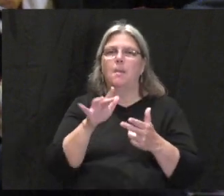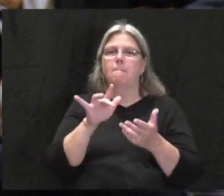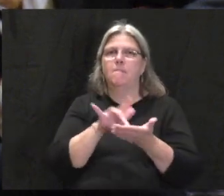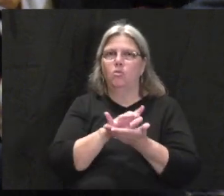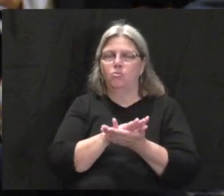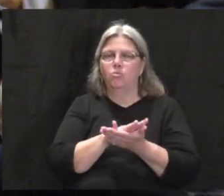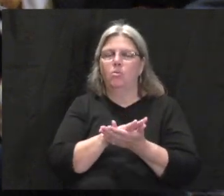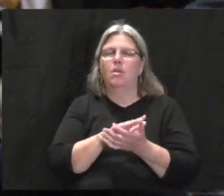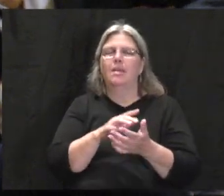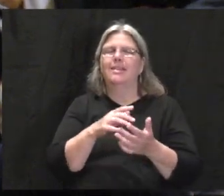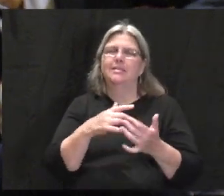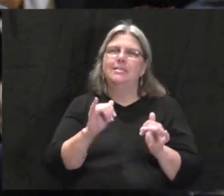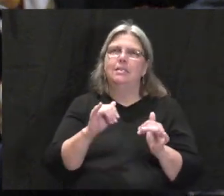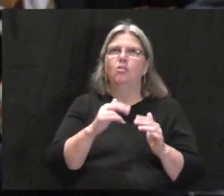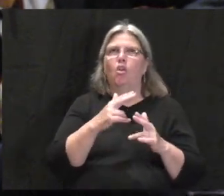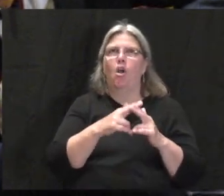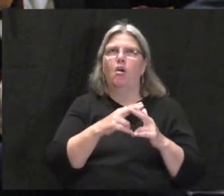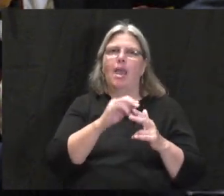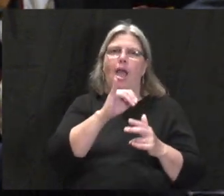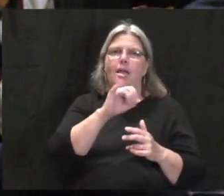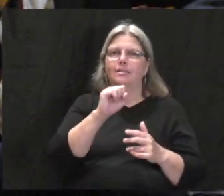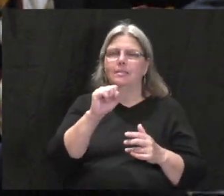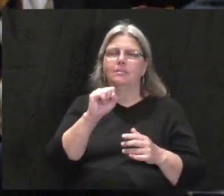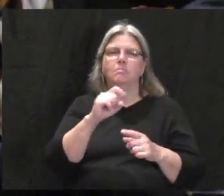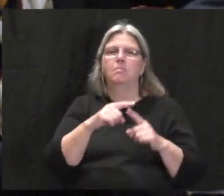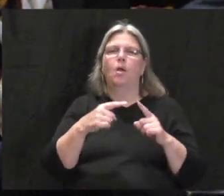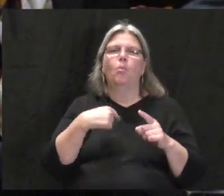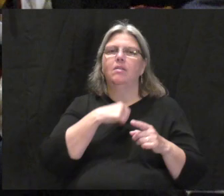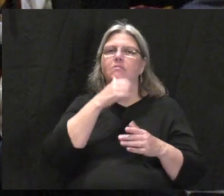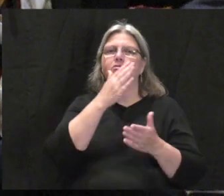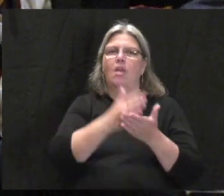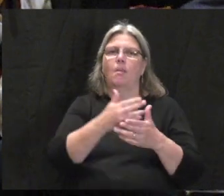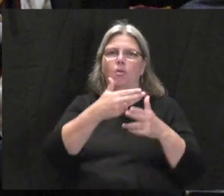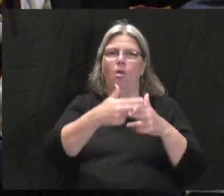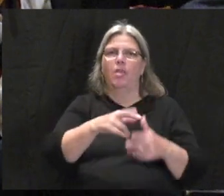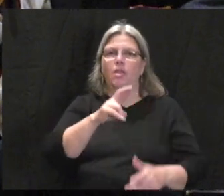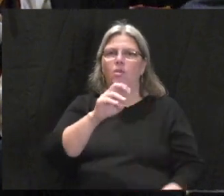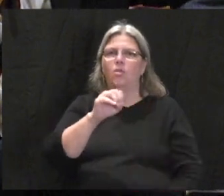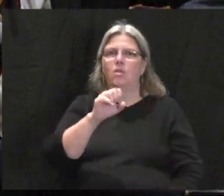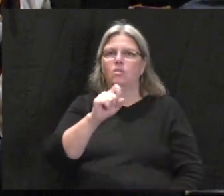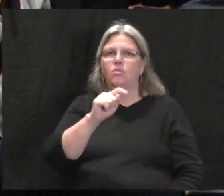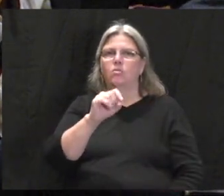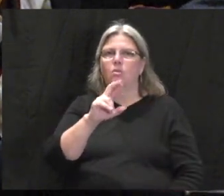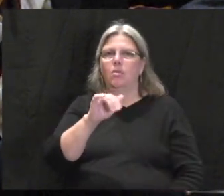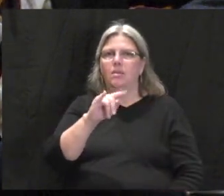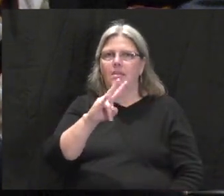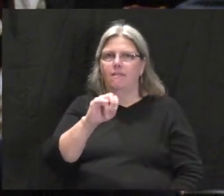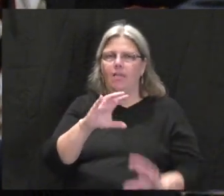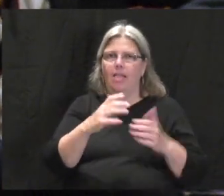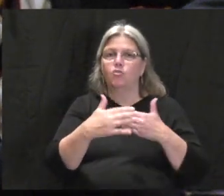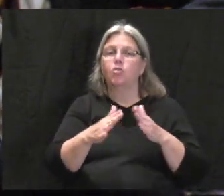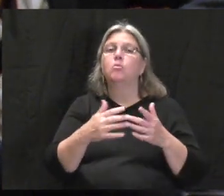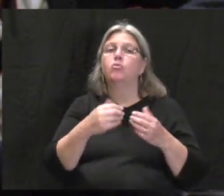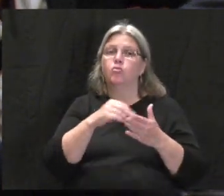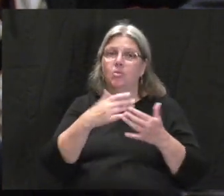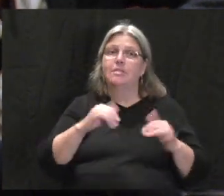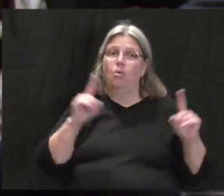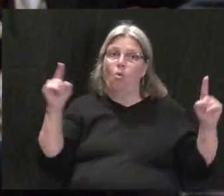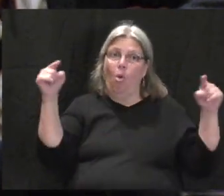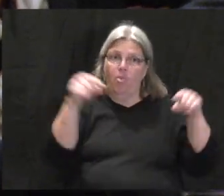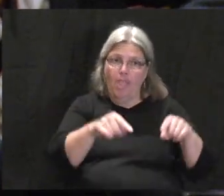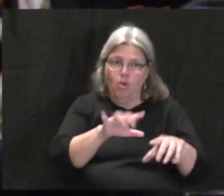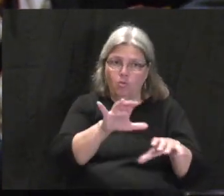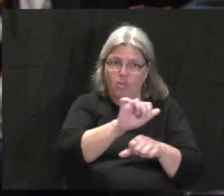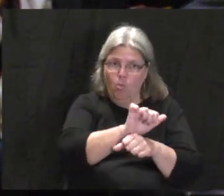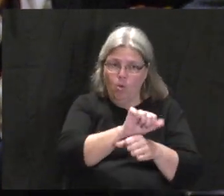are participating in circles and participating in relationship building with our restorative interventionists, and